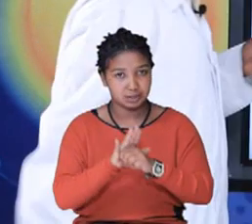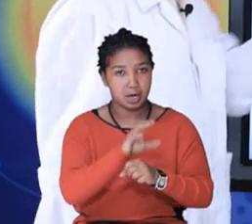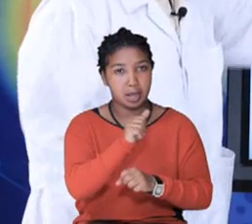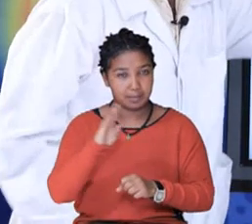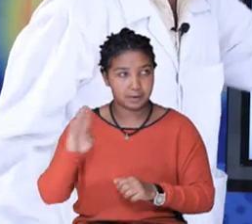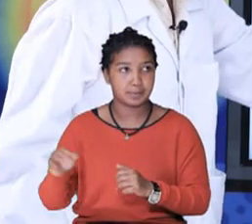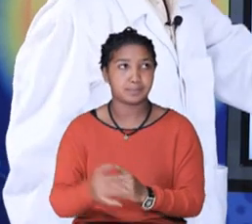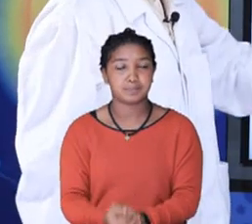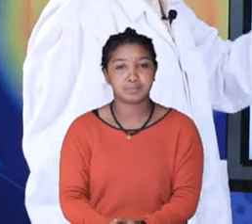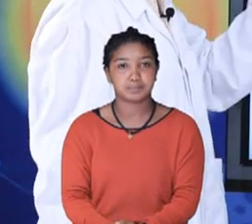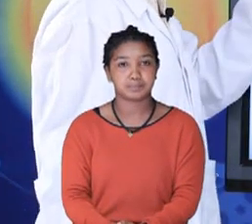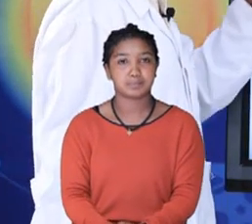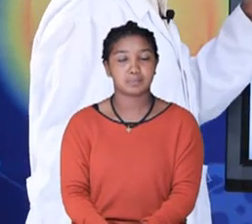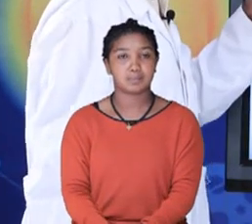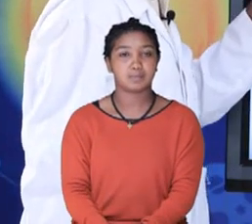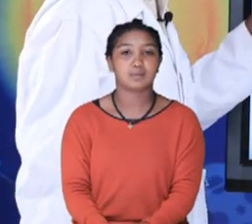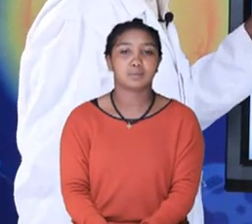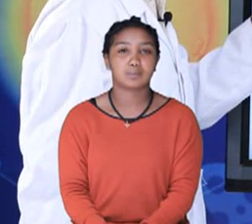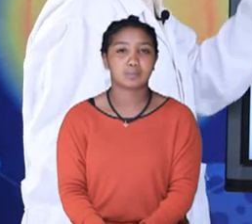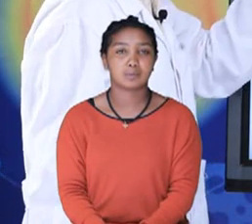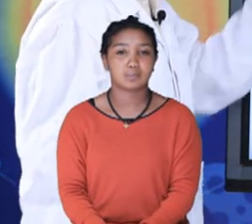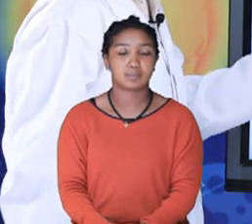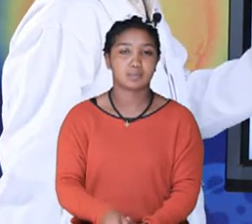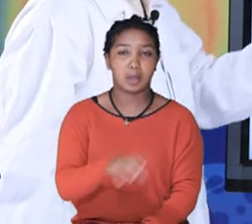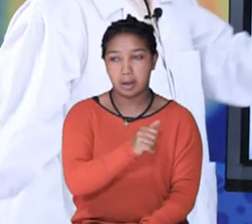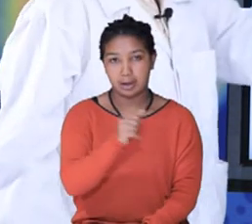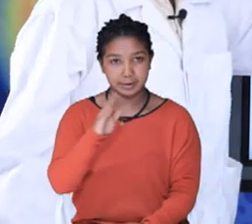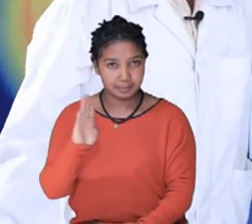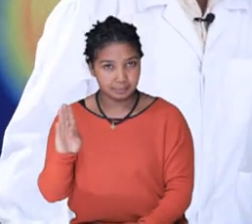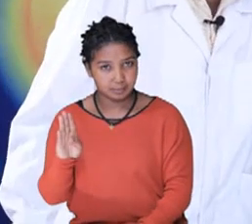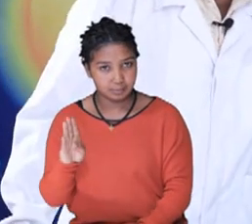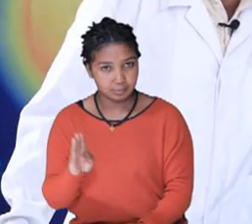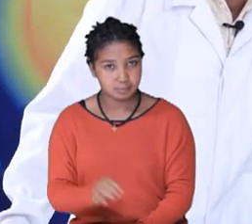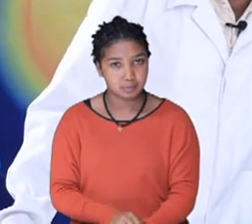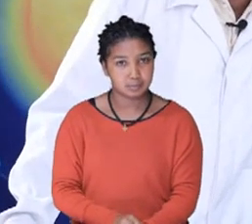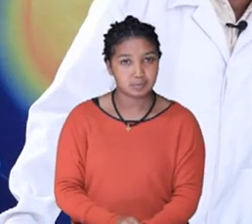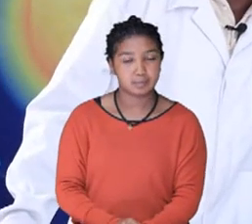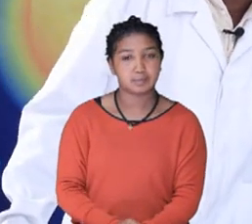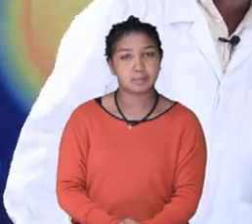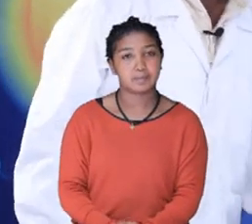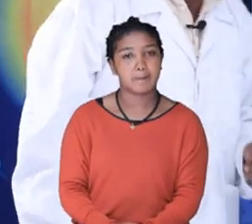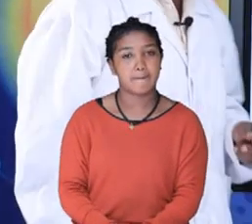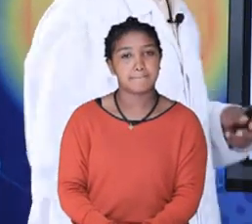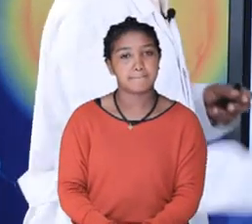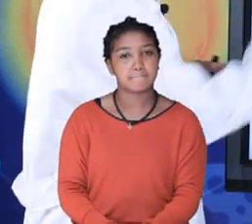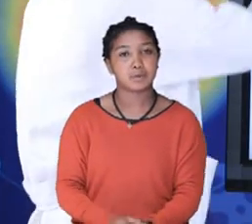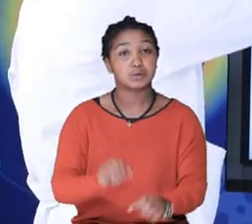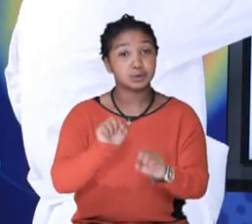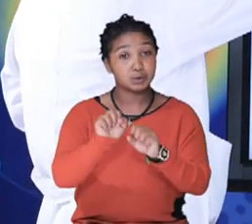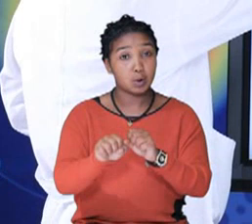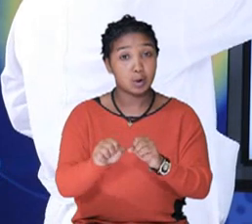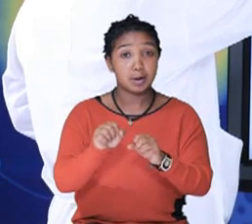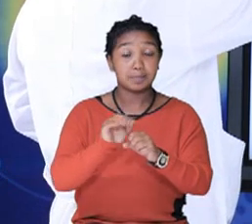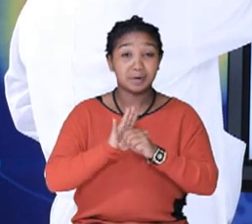say this point is B, the left hand side piston is, let's A, the right hand piston is, let's say, B.